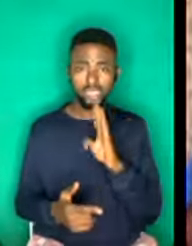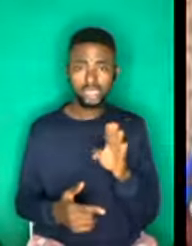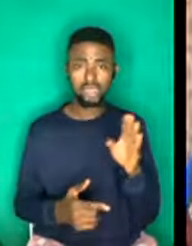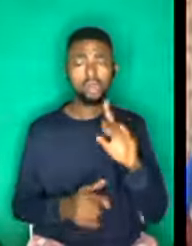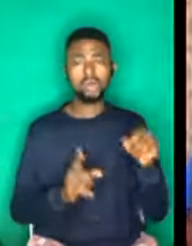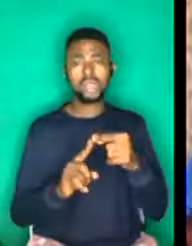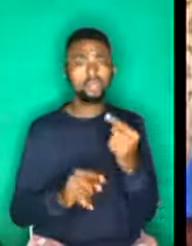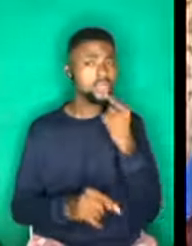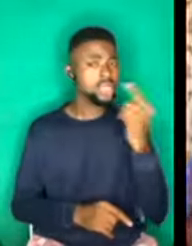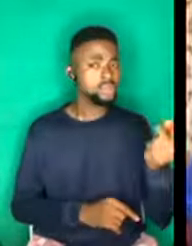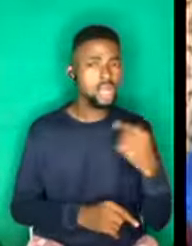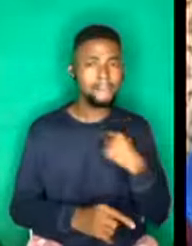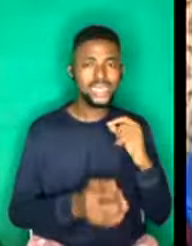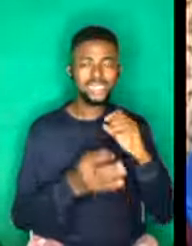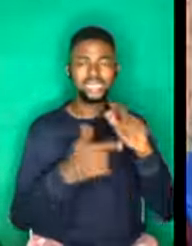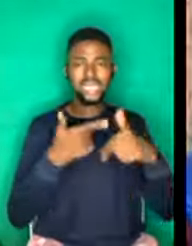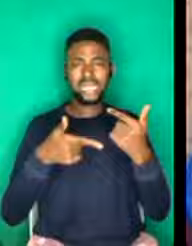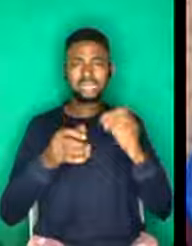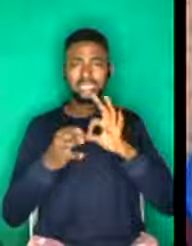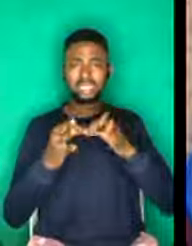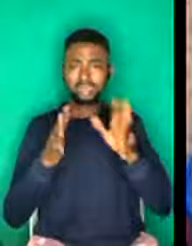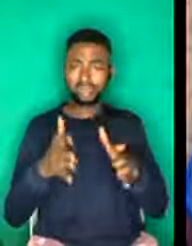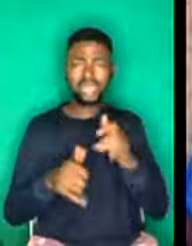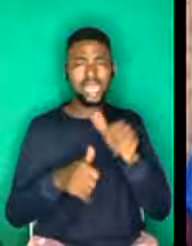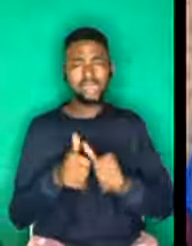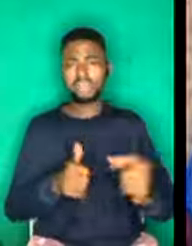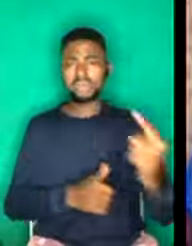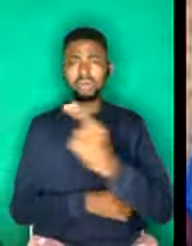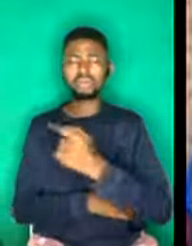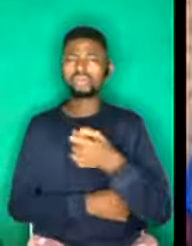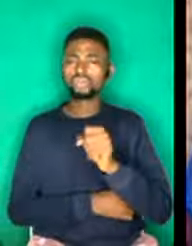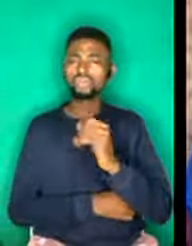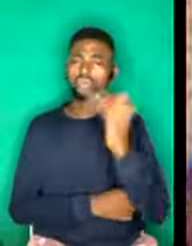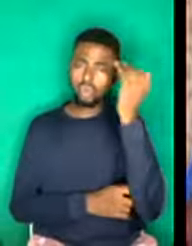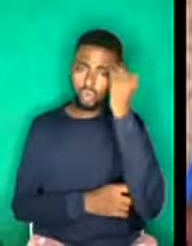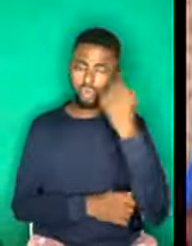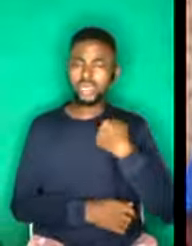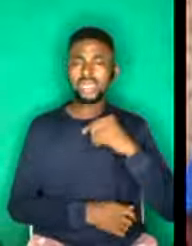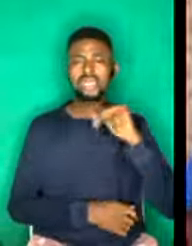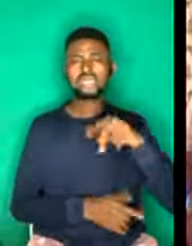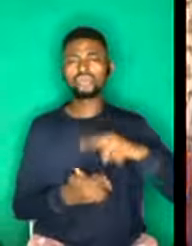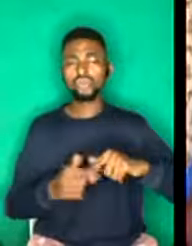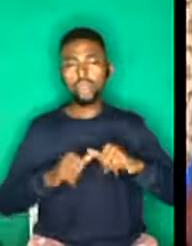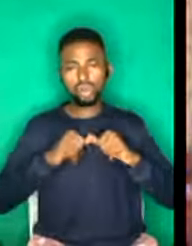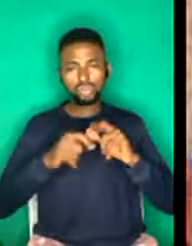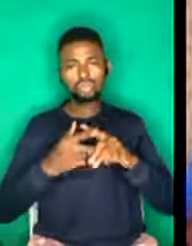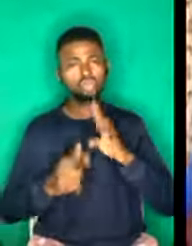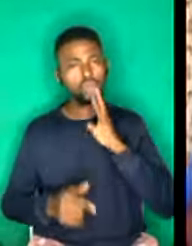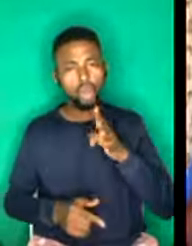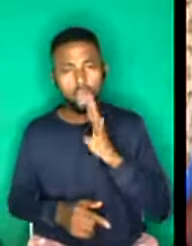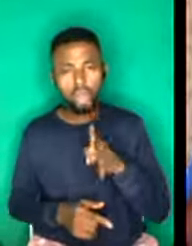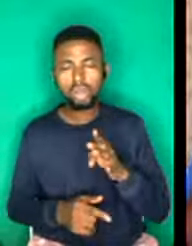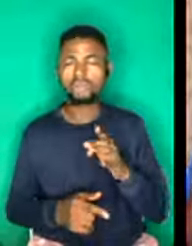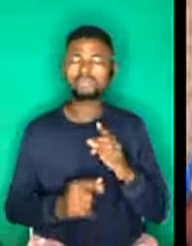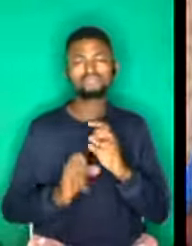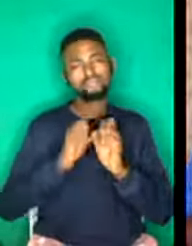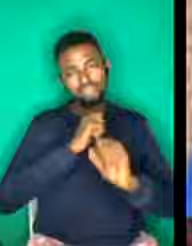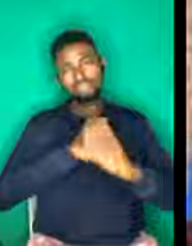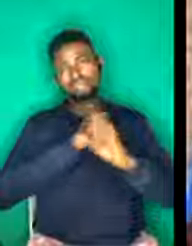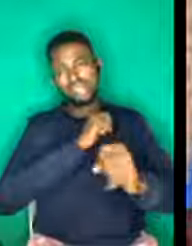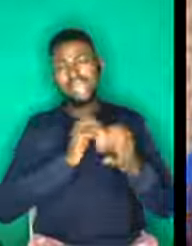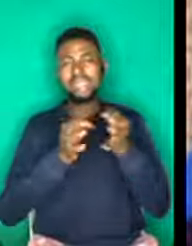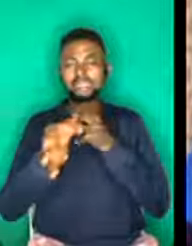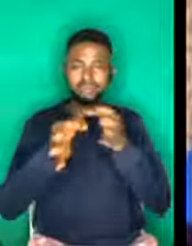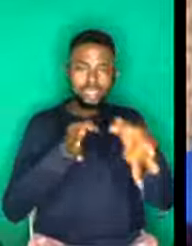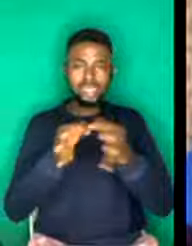sign language interpreter, everyone should know. We have to preach and preach. We have to talk and talk. We have to explain every time we are supposed